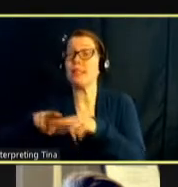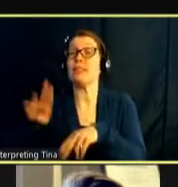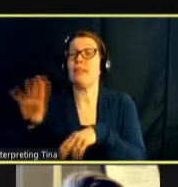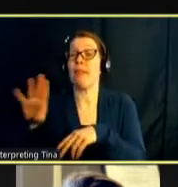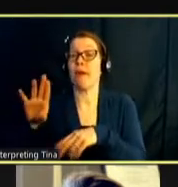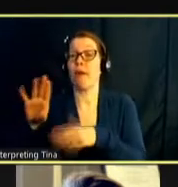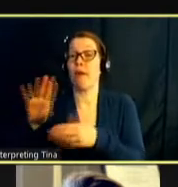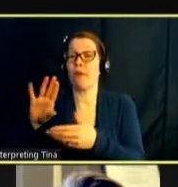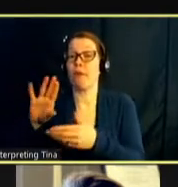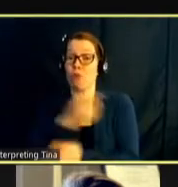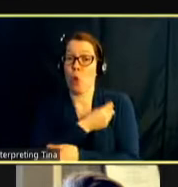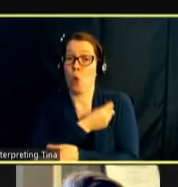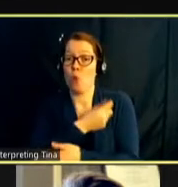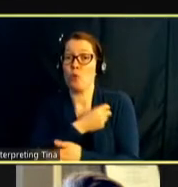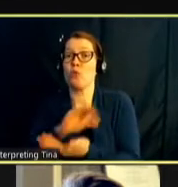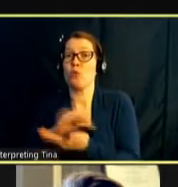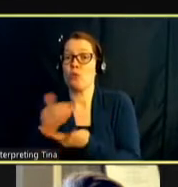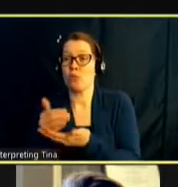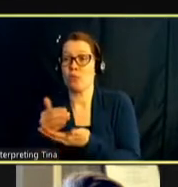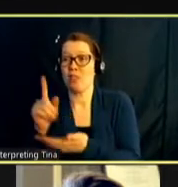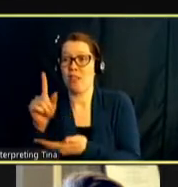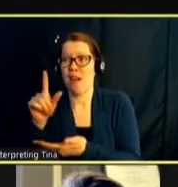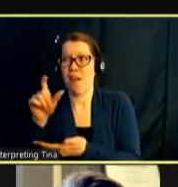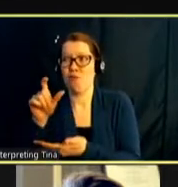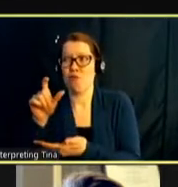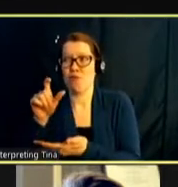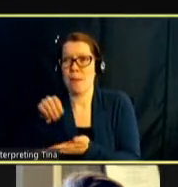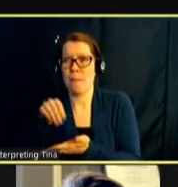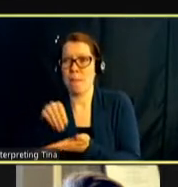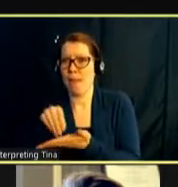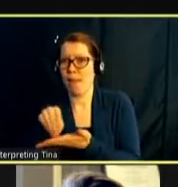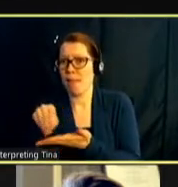by, 100 million, if I'm not mistaken. Again,